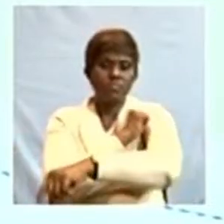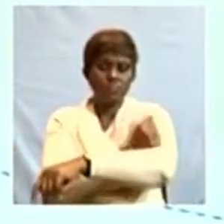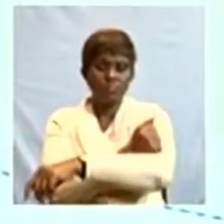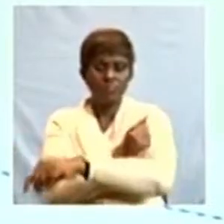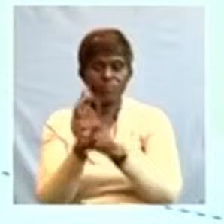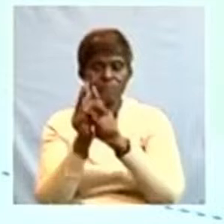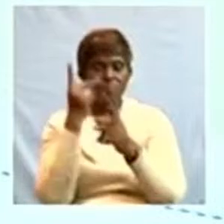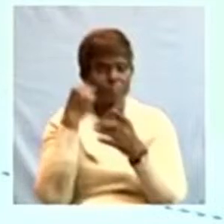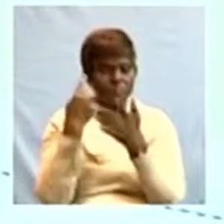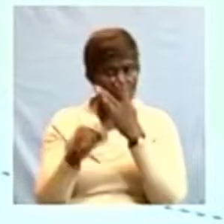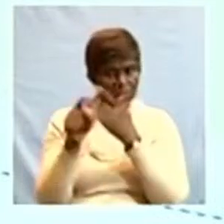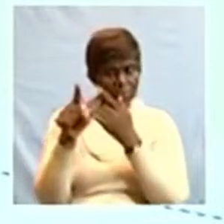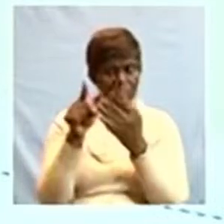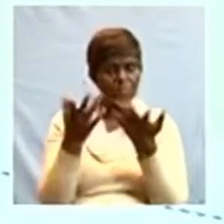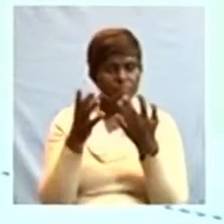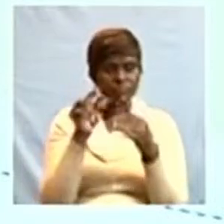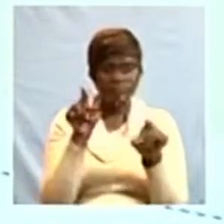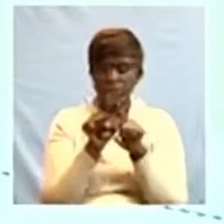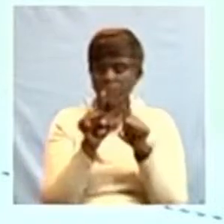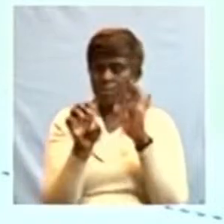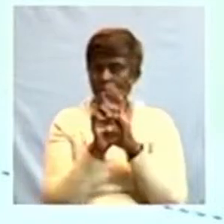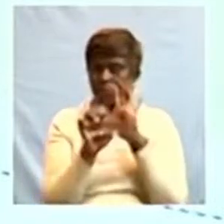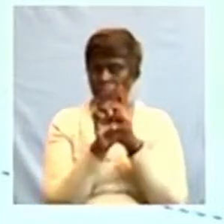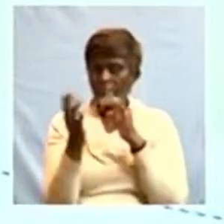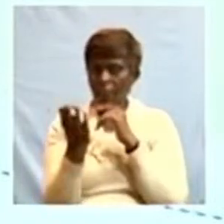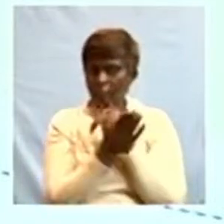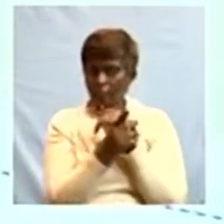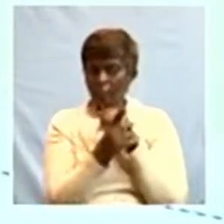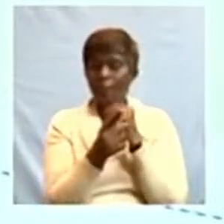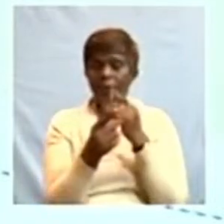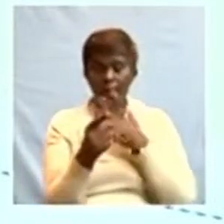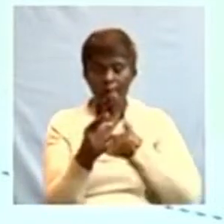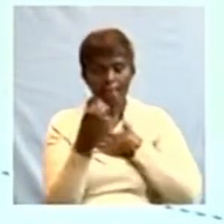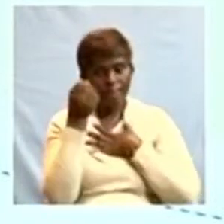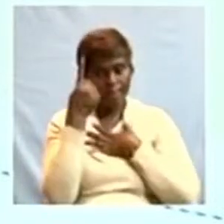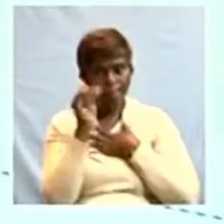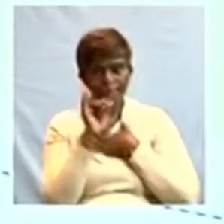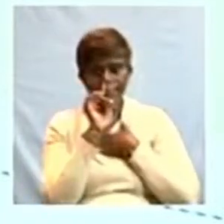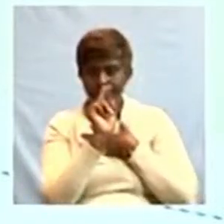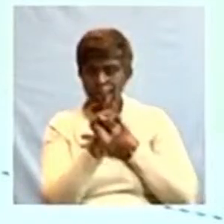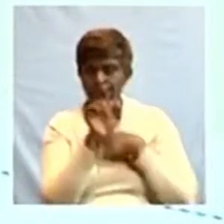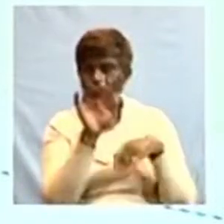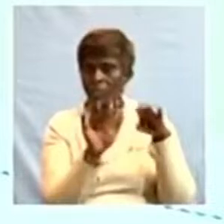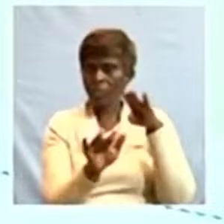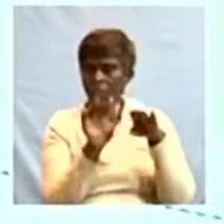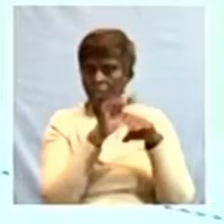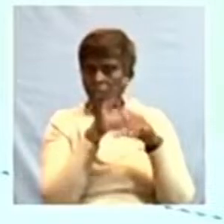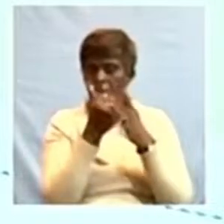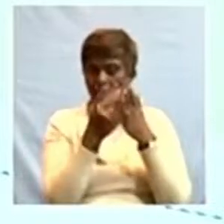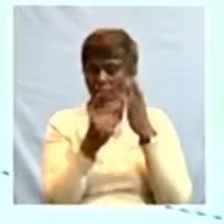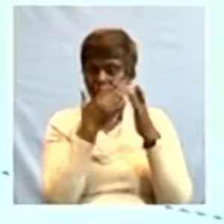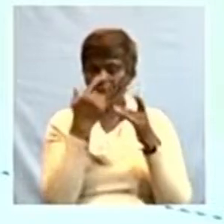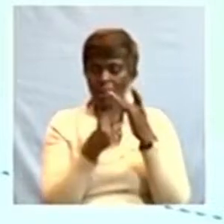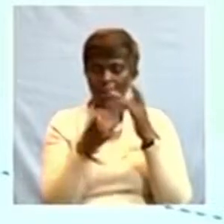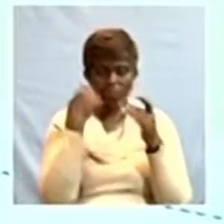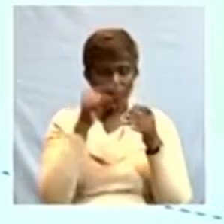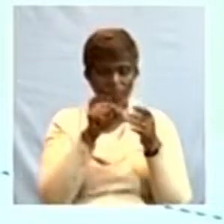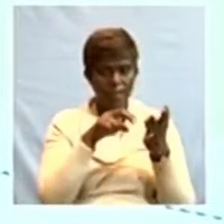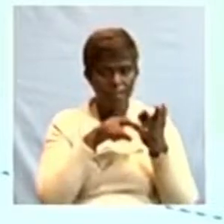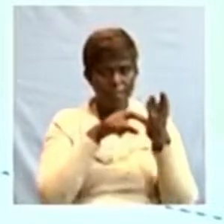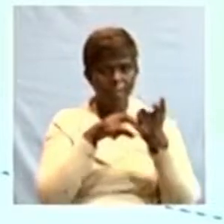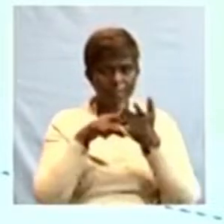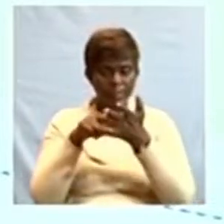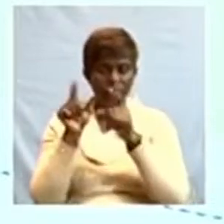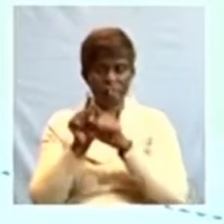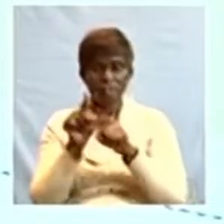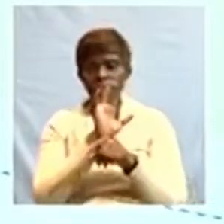So for this particular one, my understanding is this balance was supposed to be for the transportation of